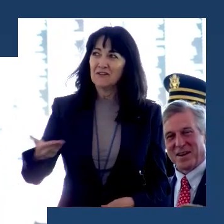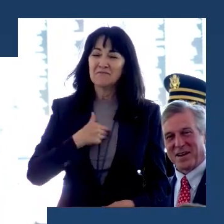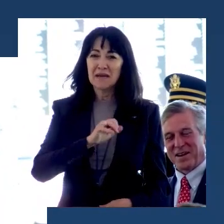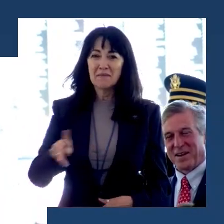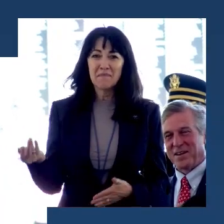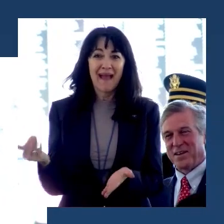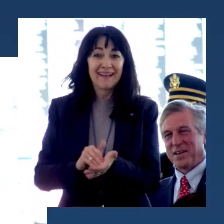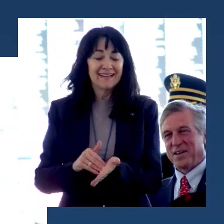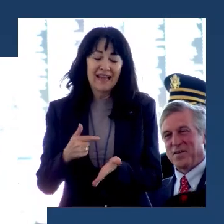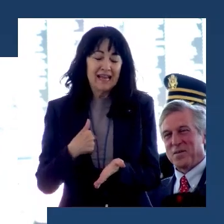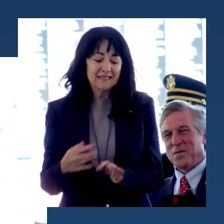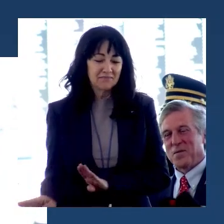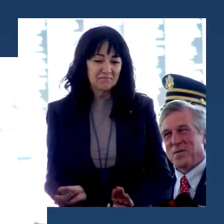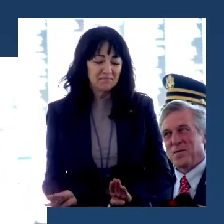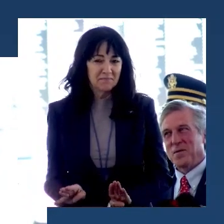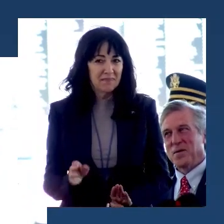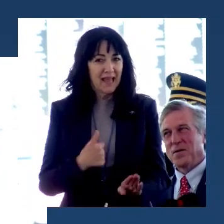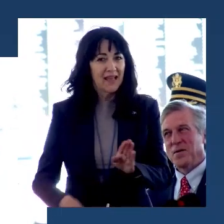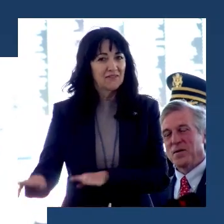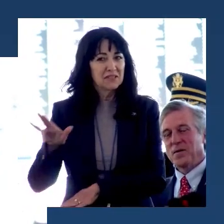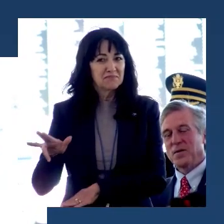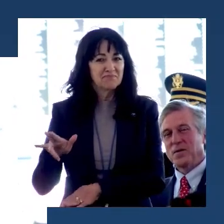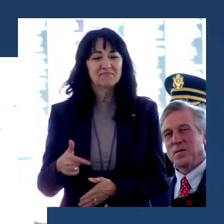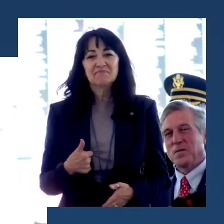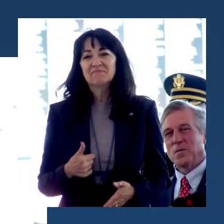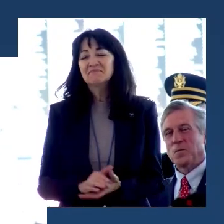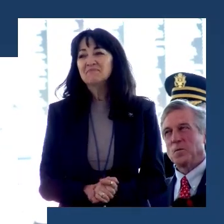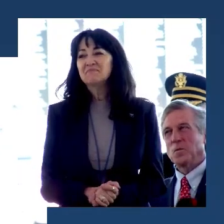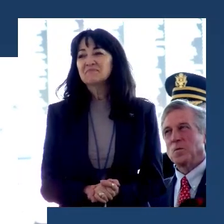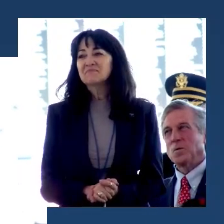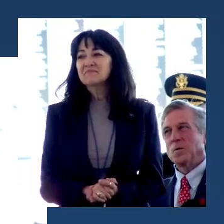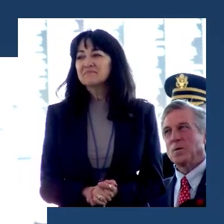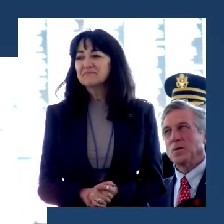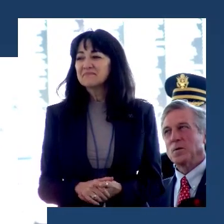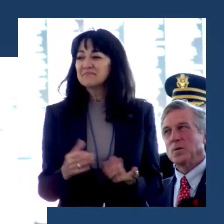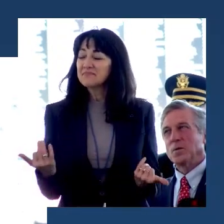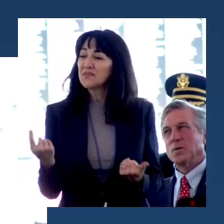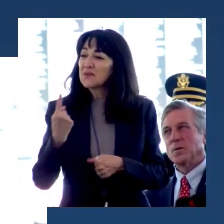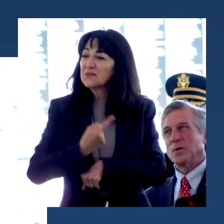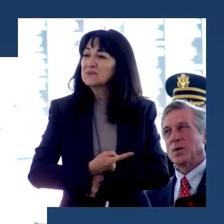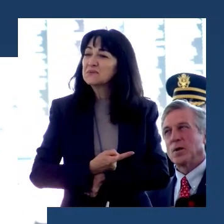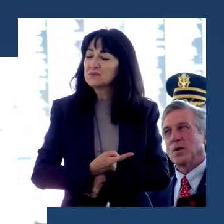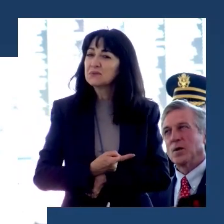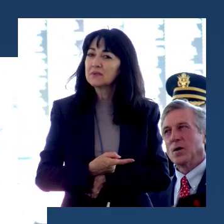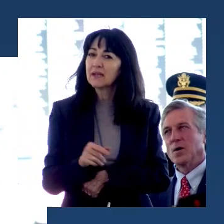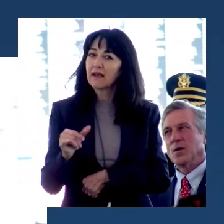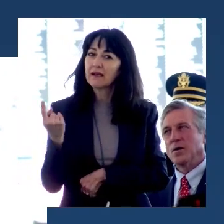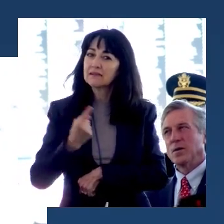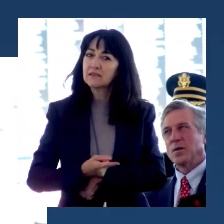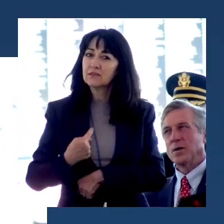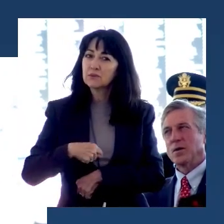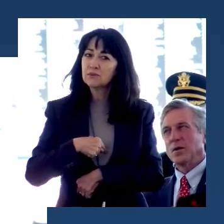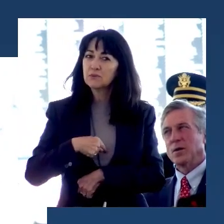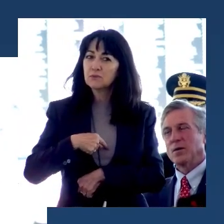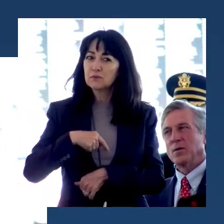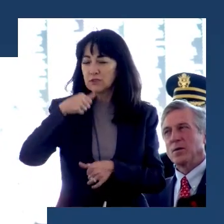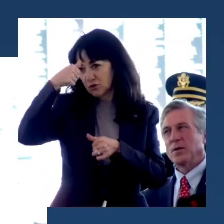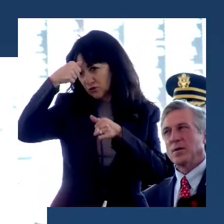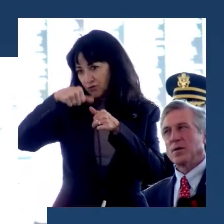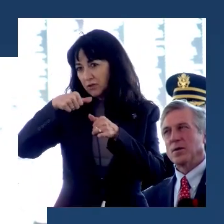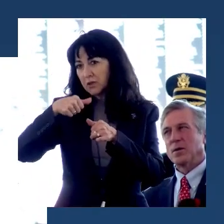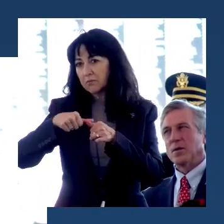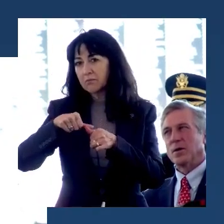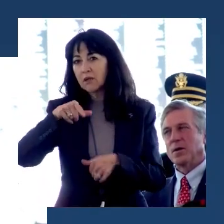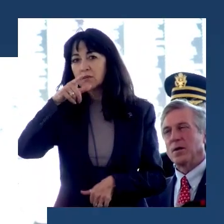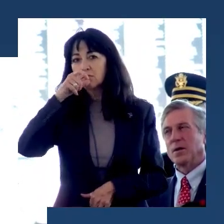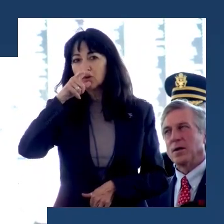I'll behave. It is imperative, though, on days like today, that we remember all of those that had the willingness